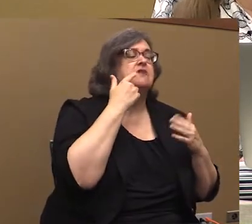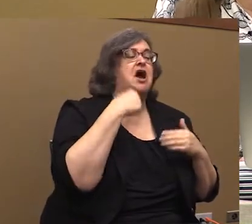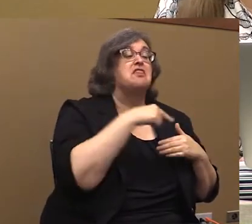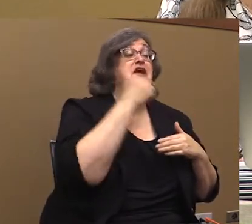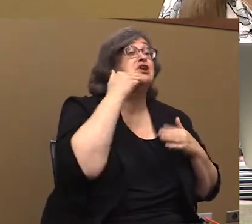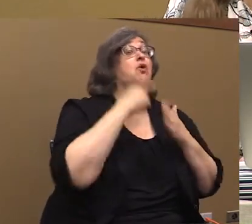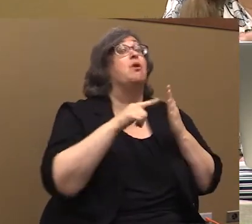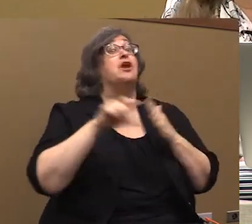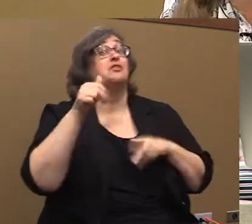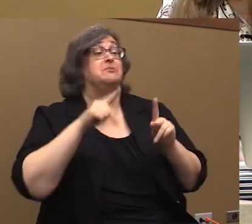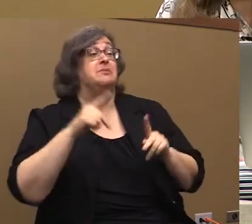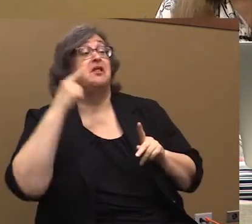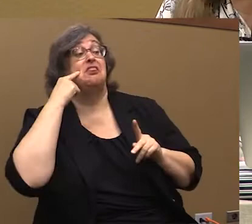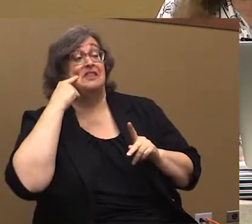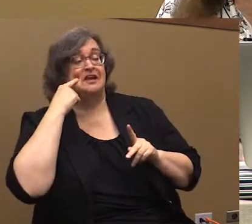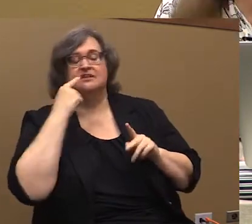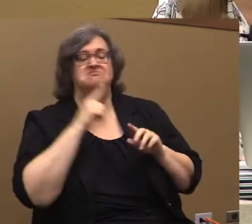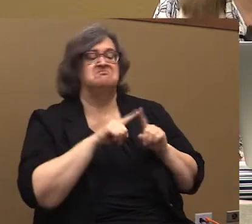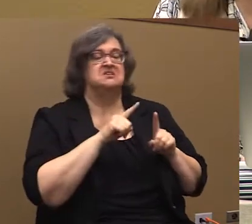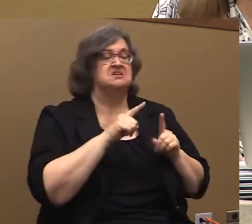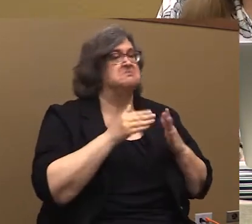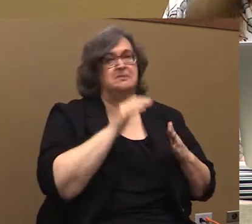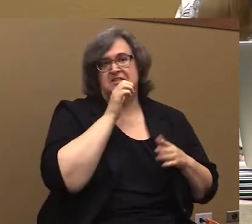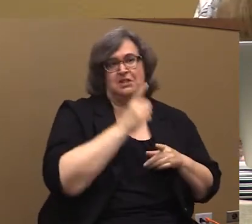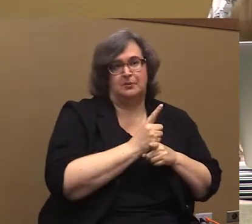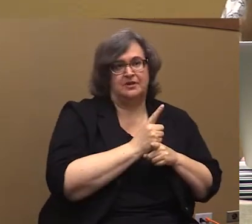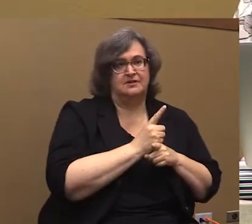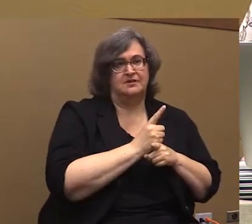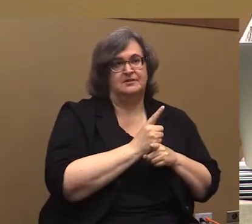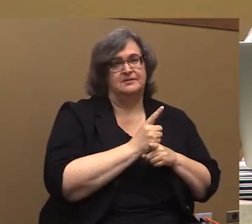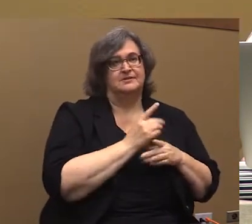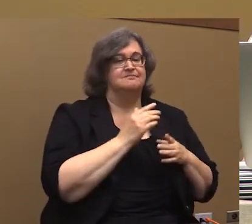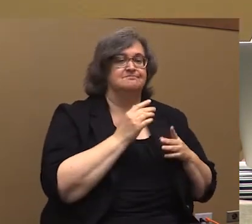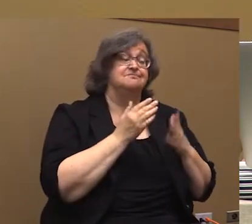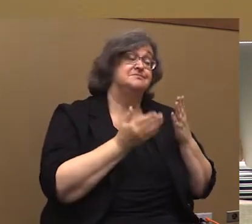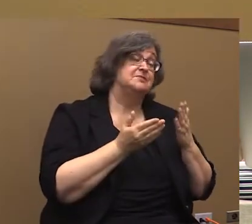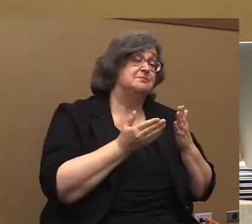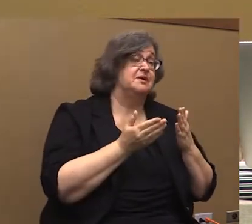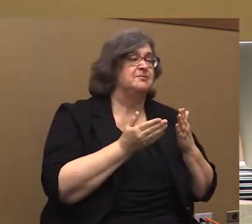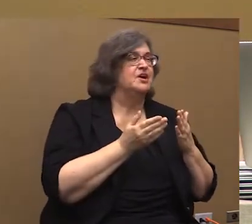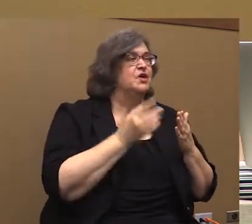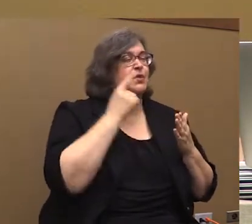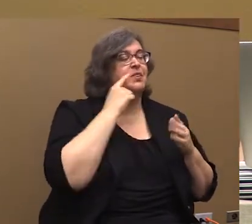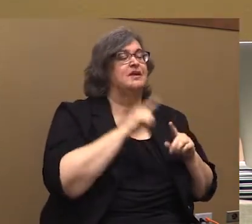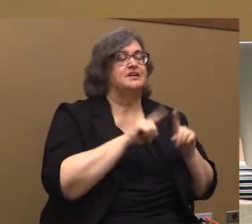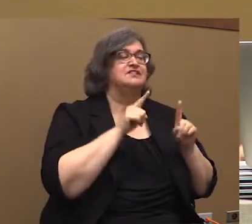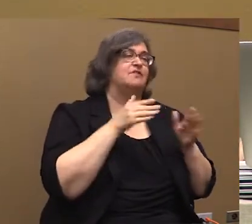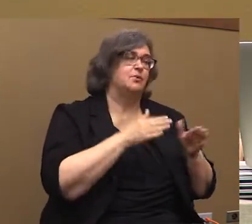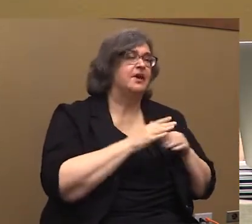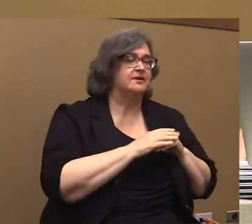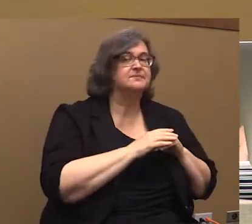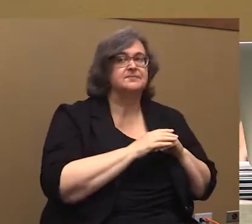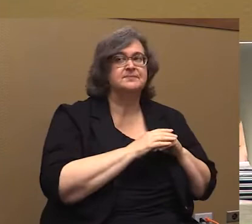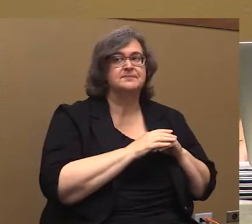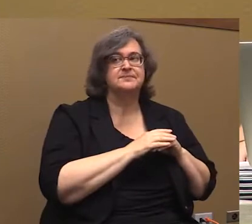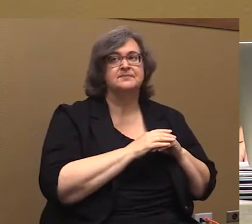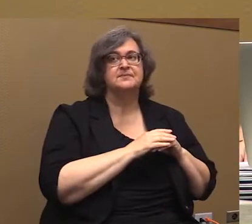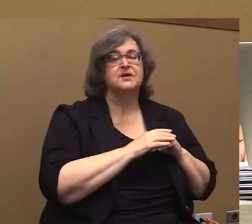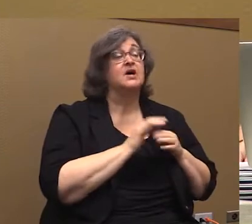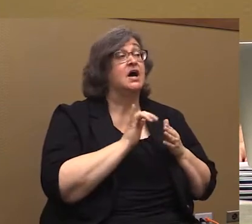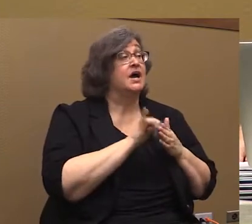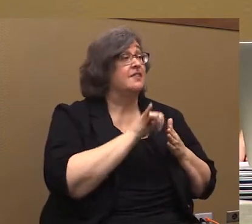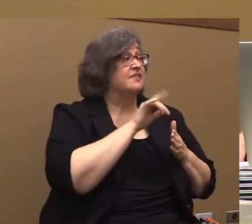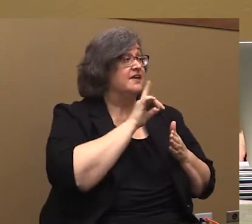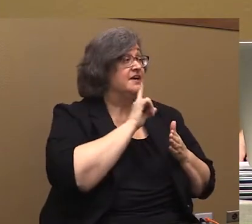know what other people are thinking about them, but that may not be what other people are thinking about them, so their thinking's in a little bit of